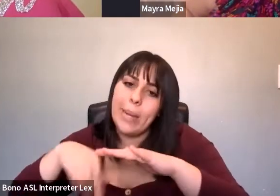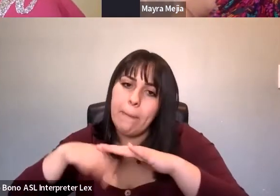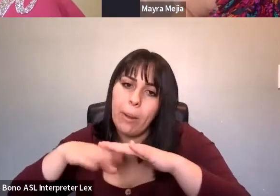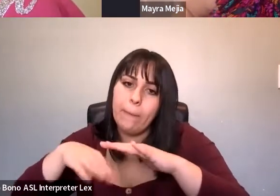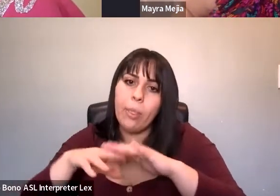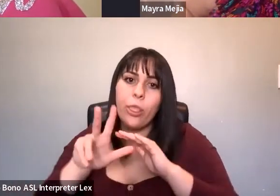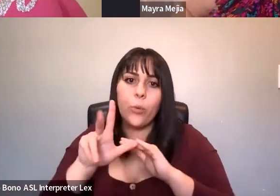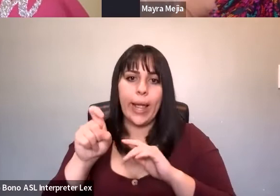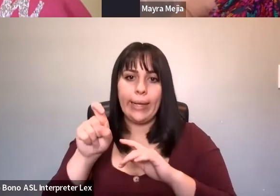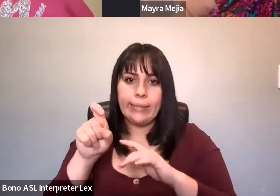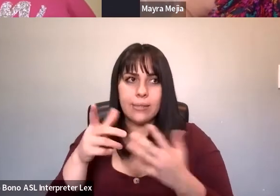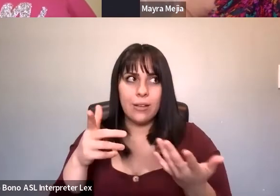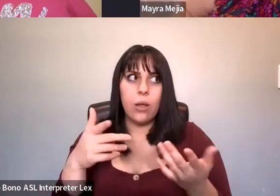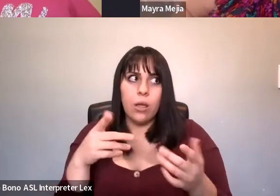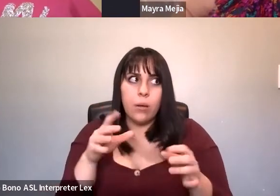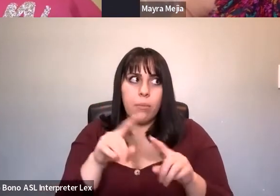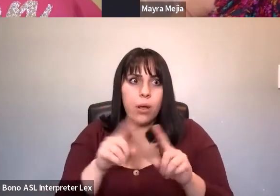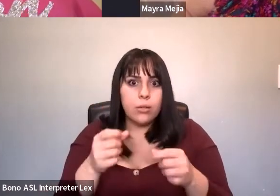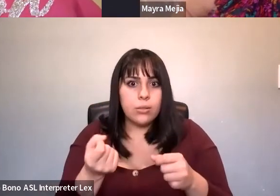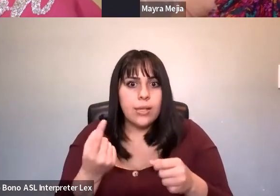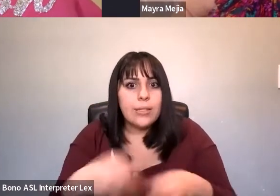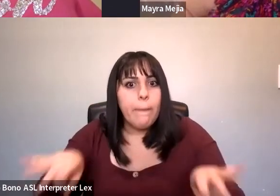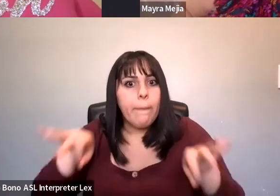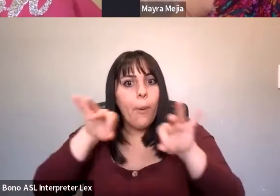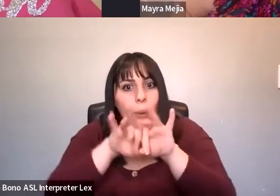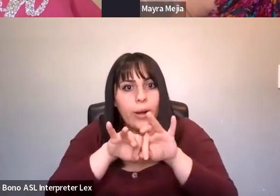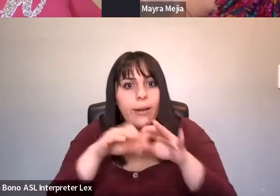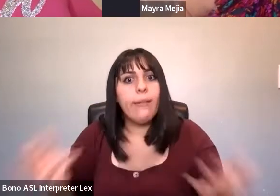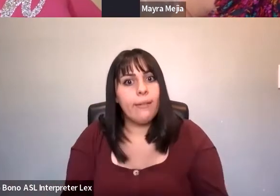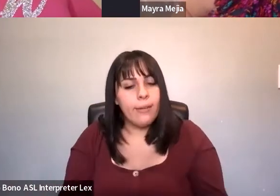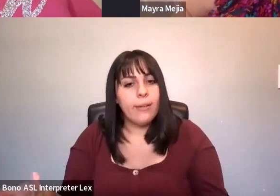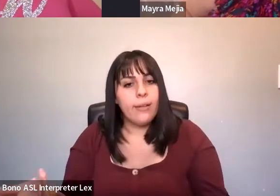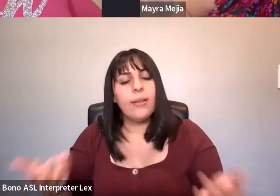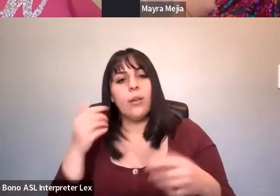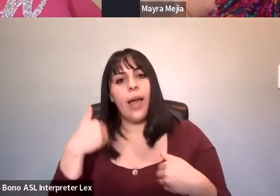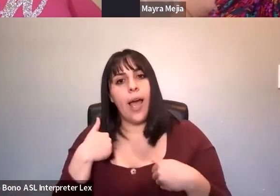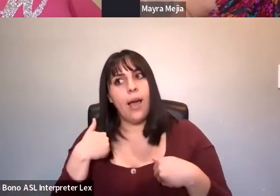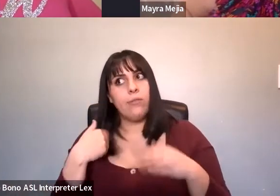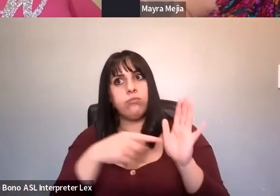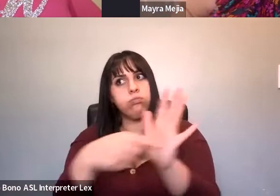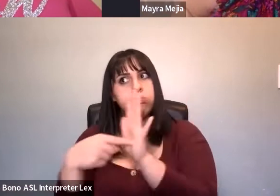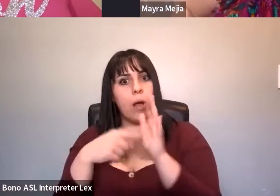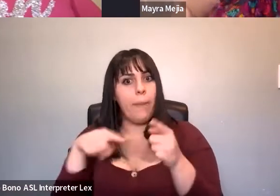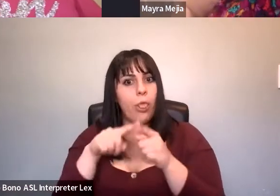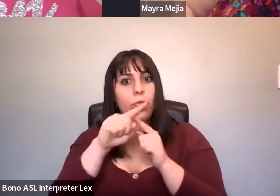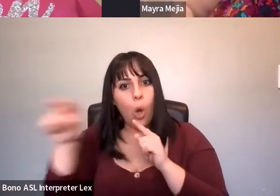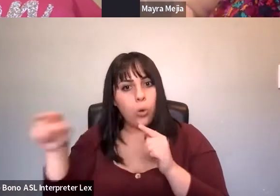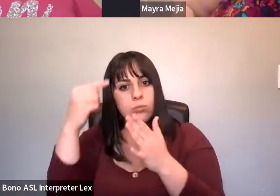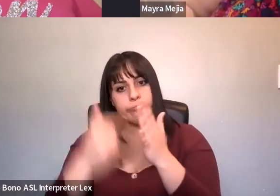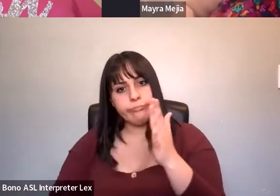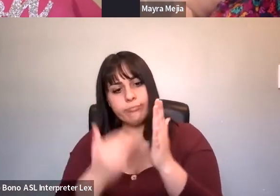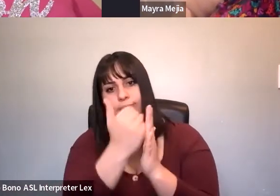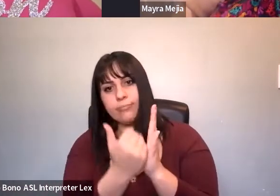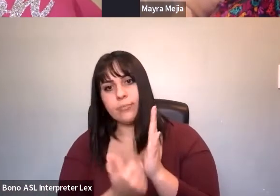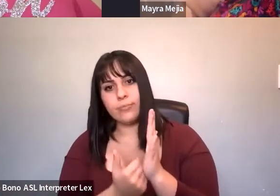those brands because we need to know about them. So why do you think the media shies